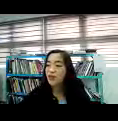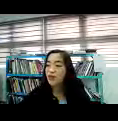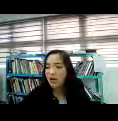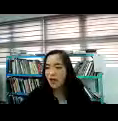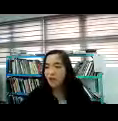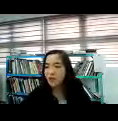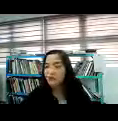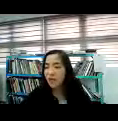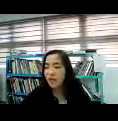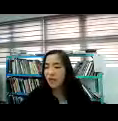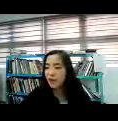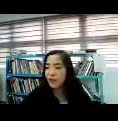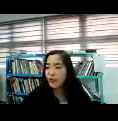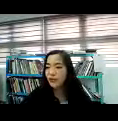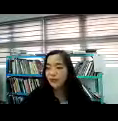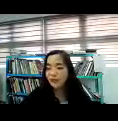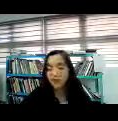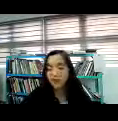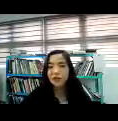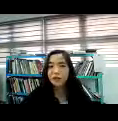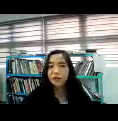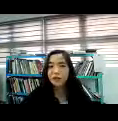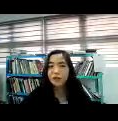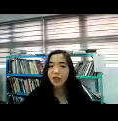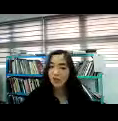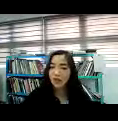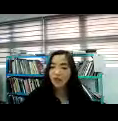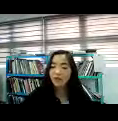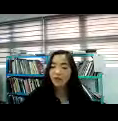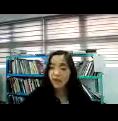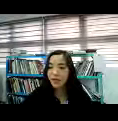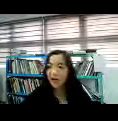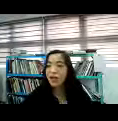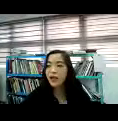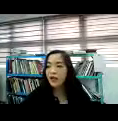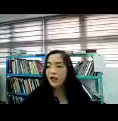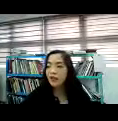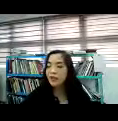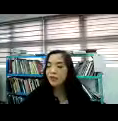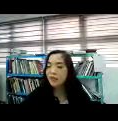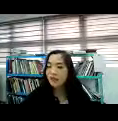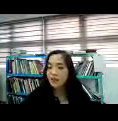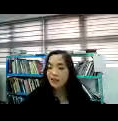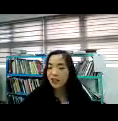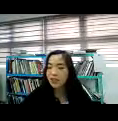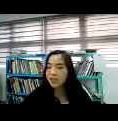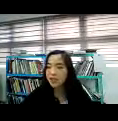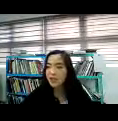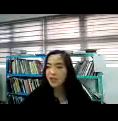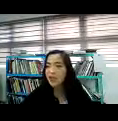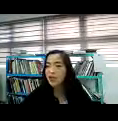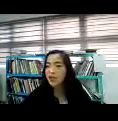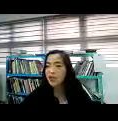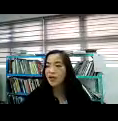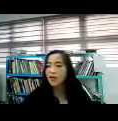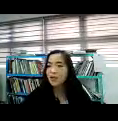unfortunately, wala pa po yung full text or PDF copy ng material. May mga material po tayo sa